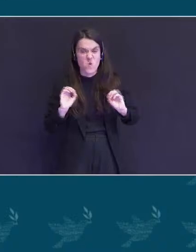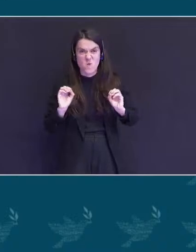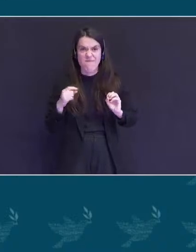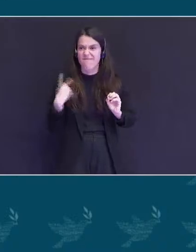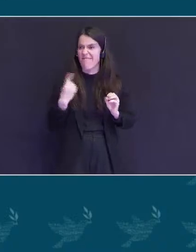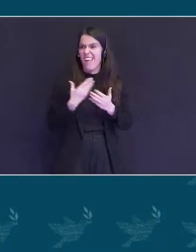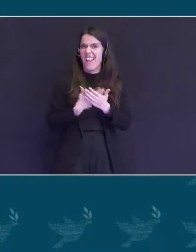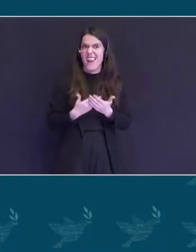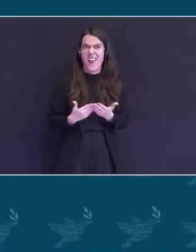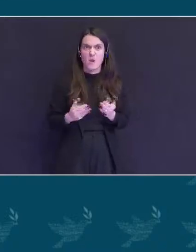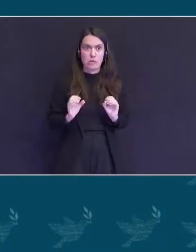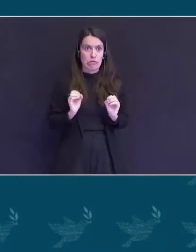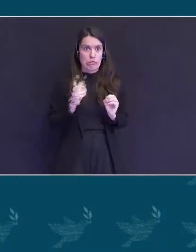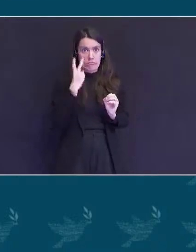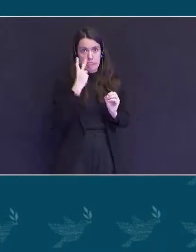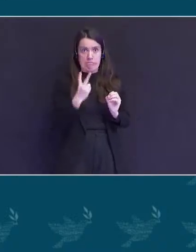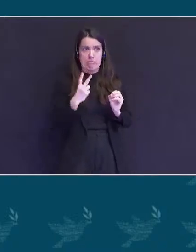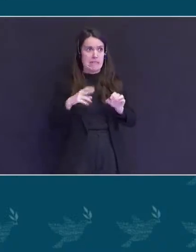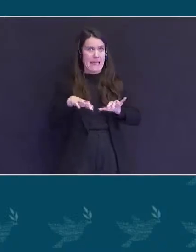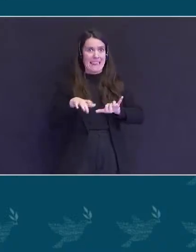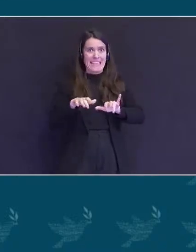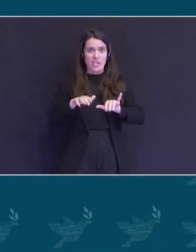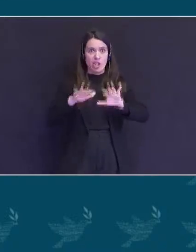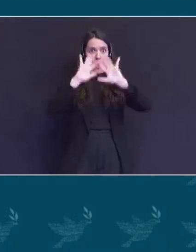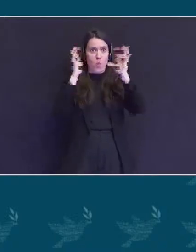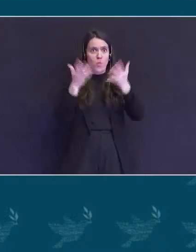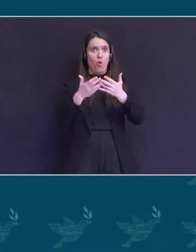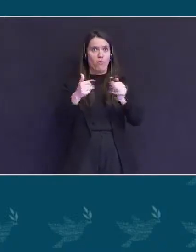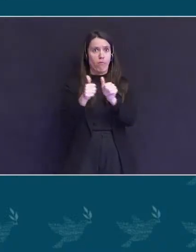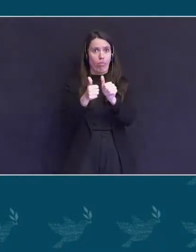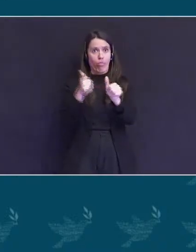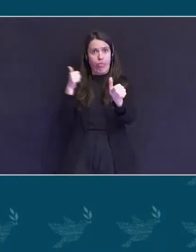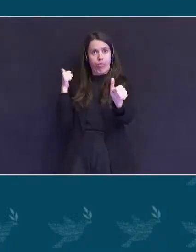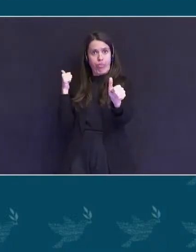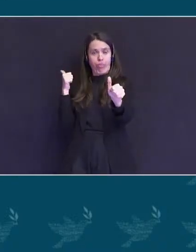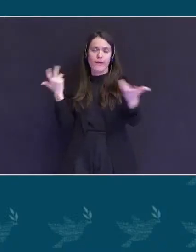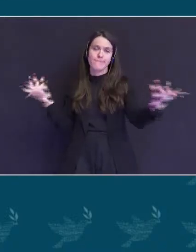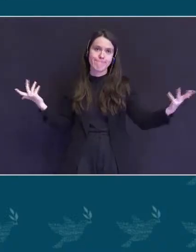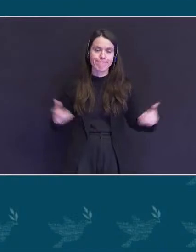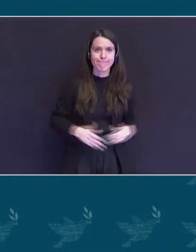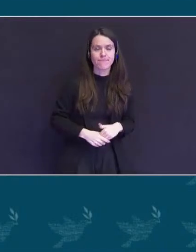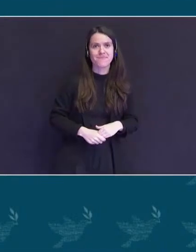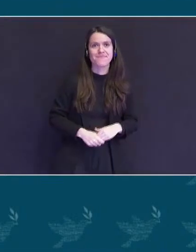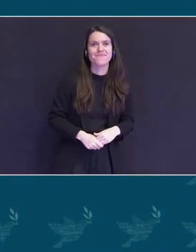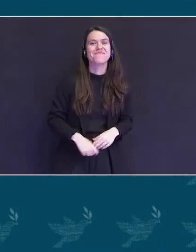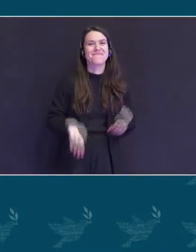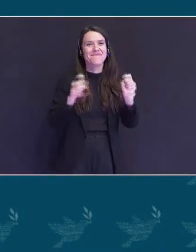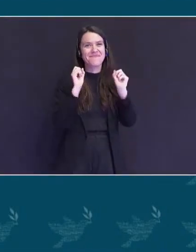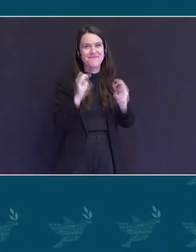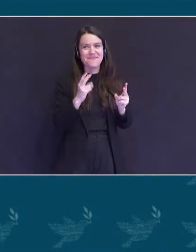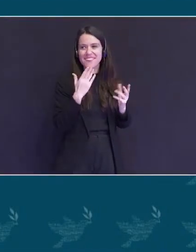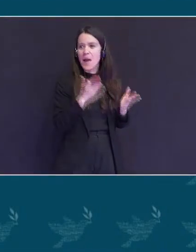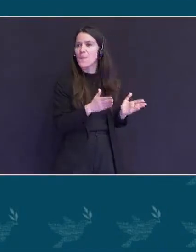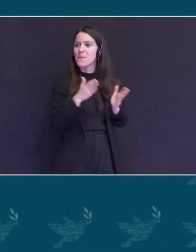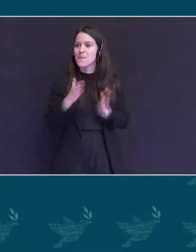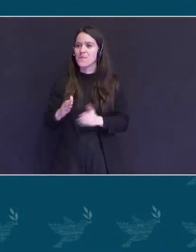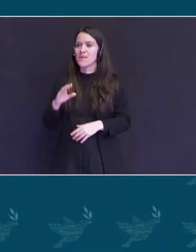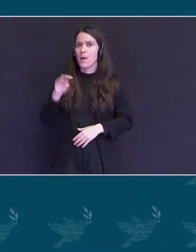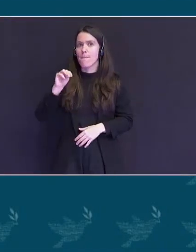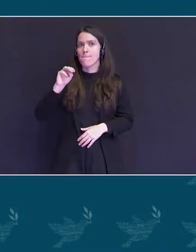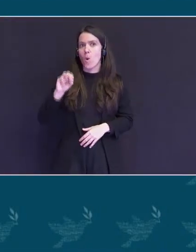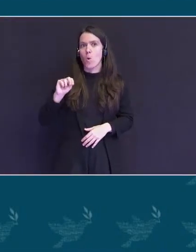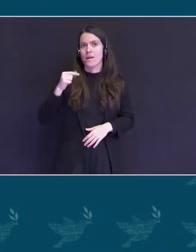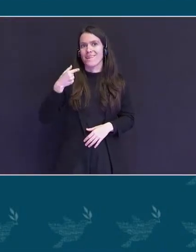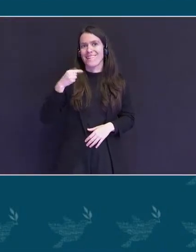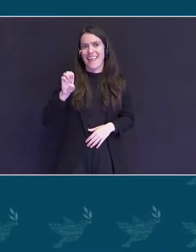not appear in the digital world on the same footing as others. Thank you so much. And now I would like to ask Ms. Monge